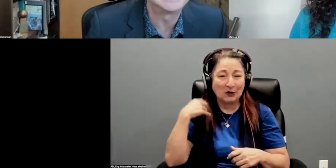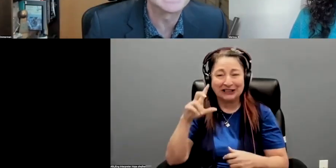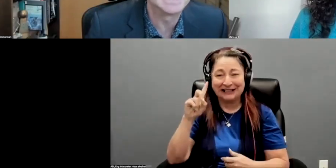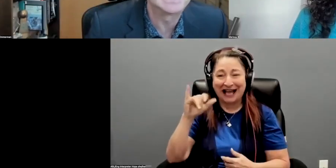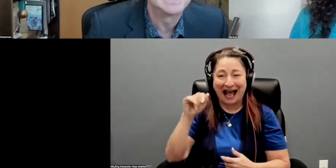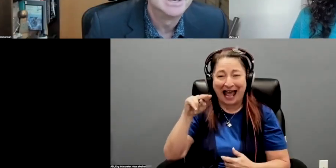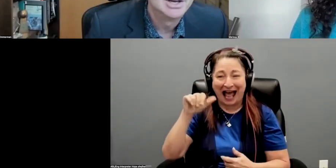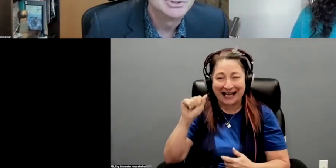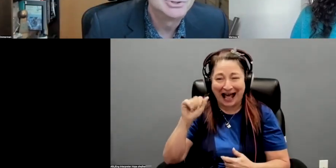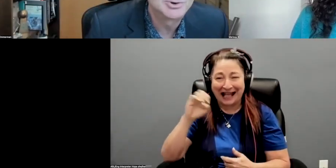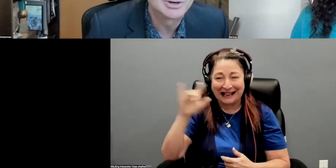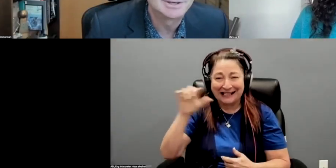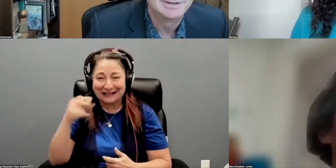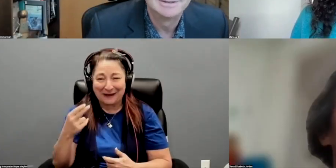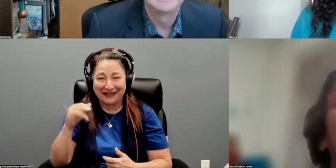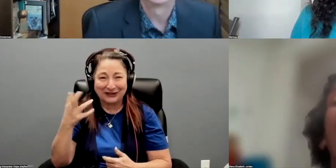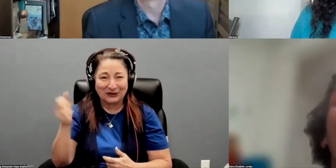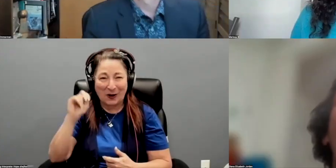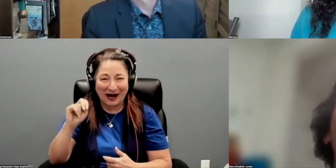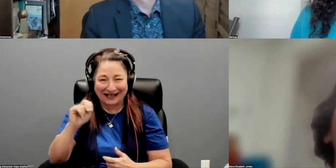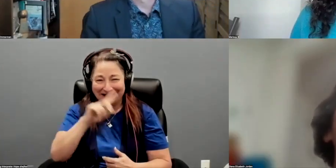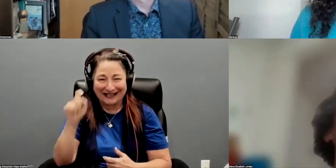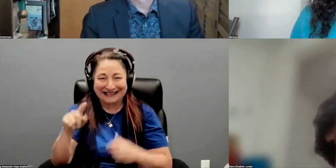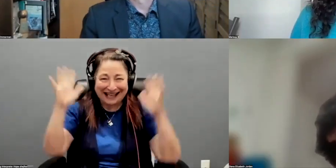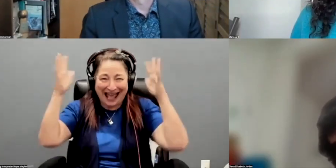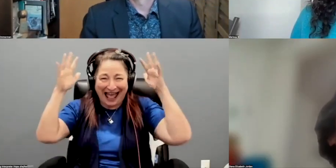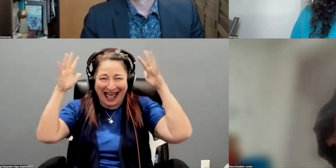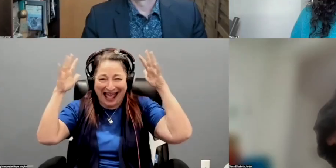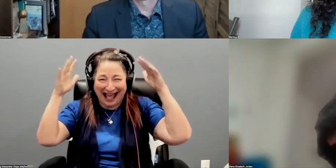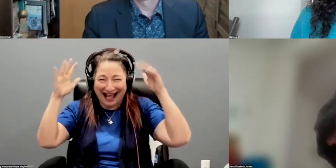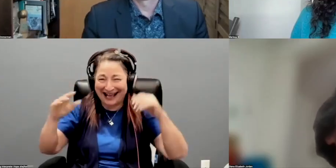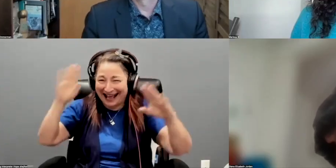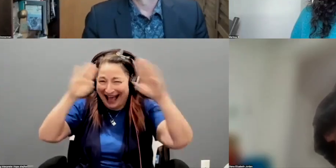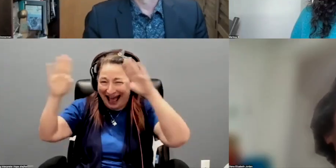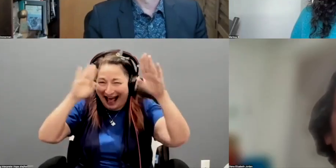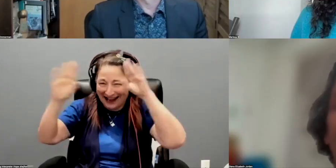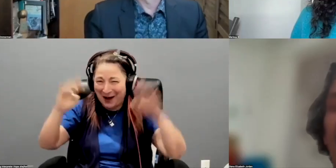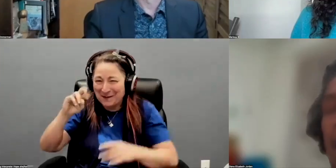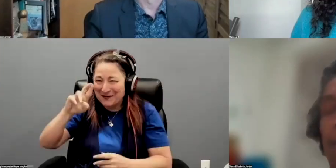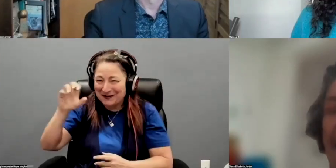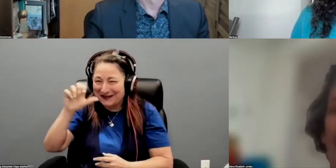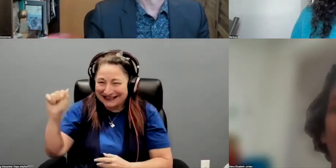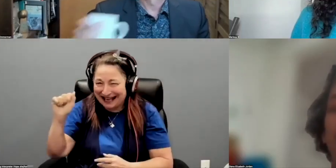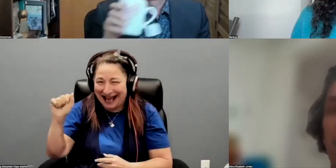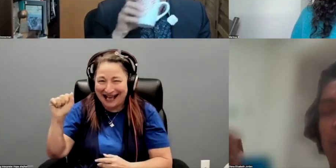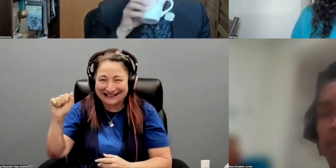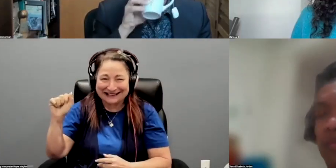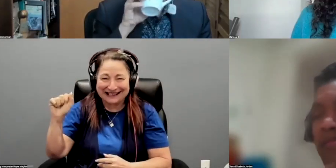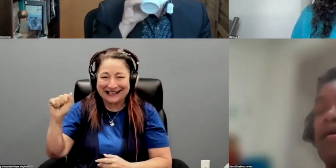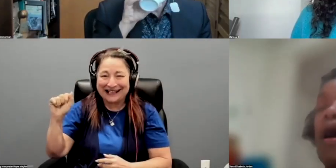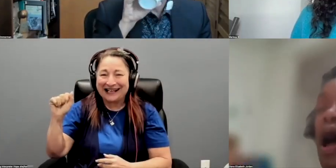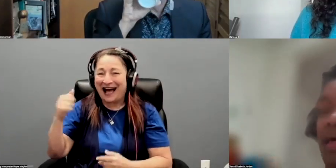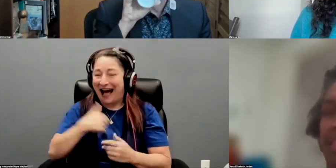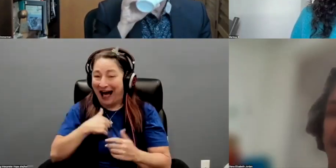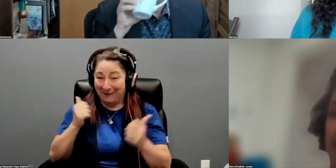Diana Elizabeth Jordan. Yay! Hello, Marissa. I'm Diana. I'm an actor. I'm